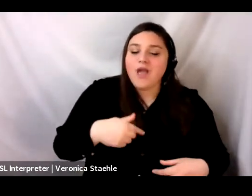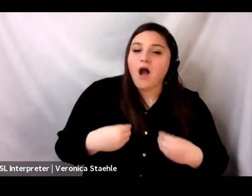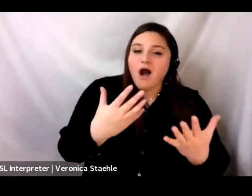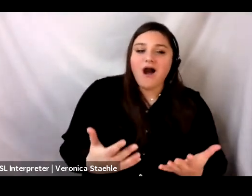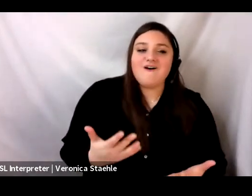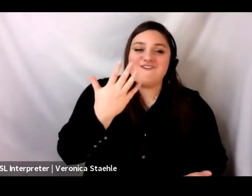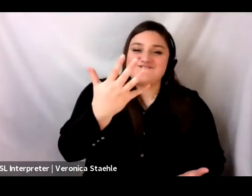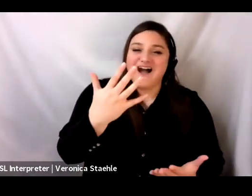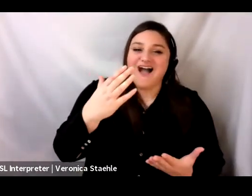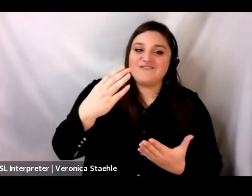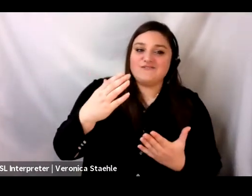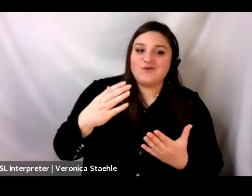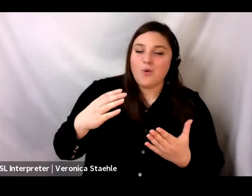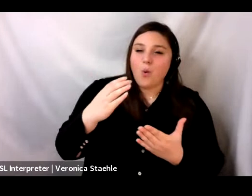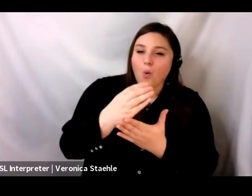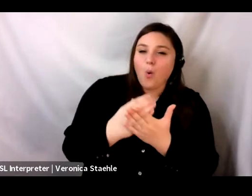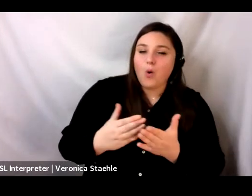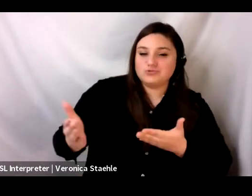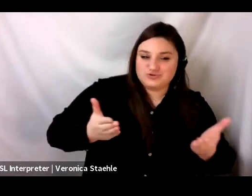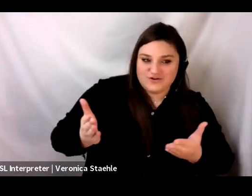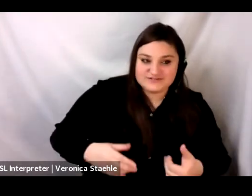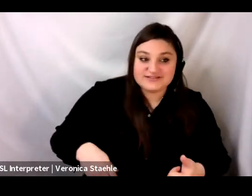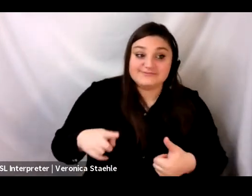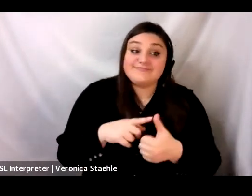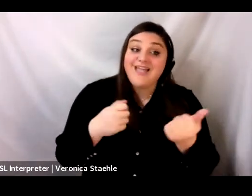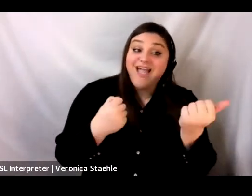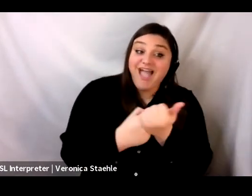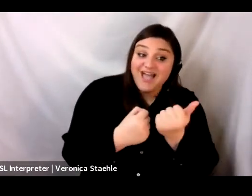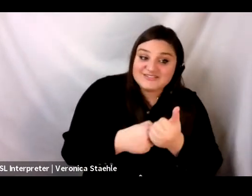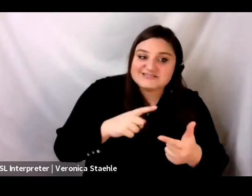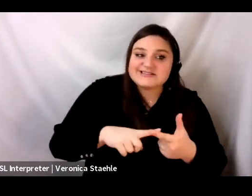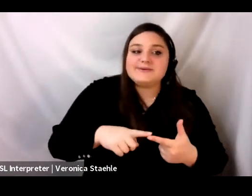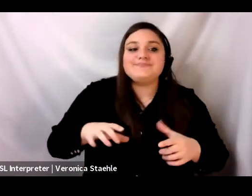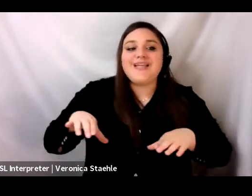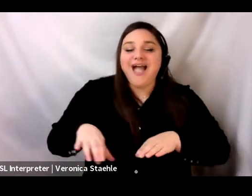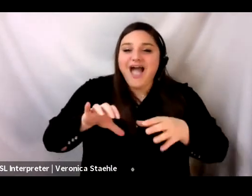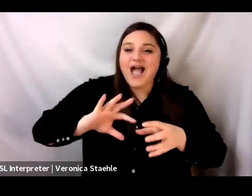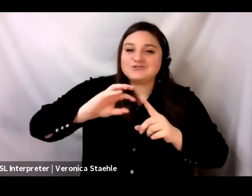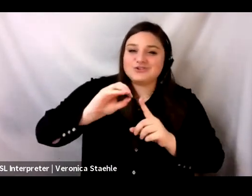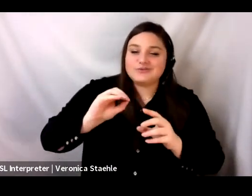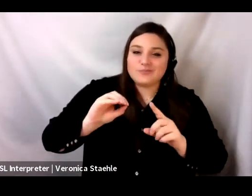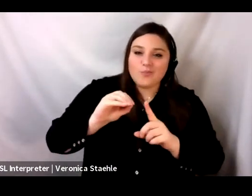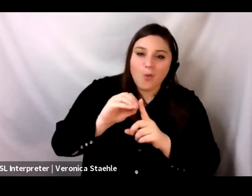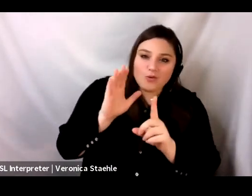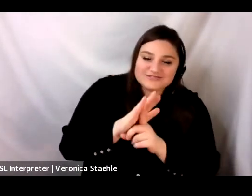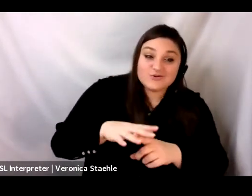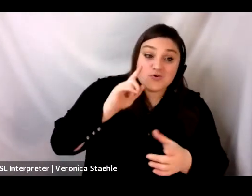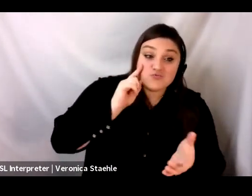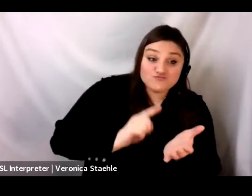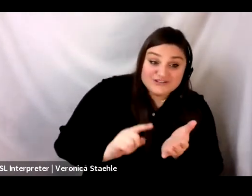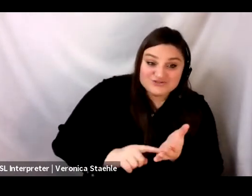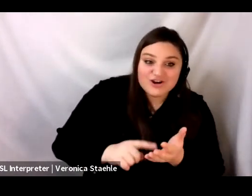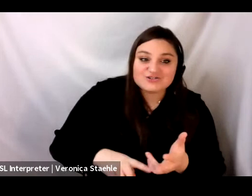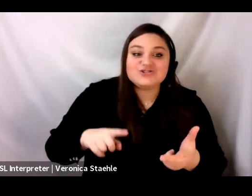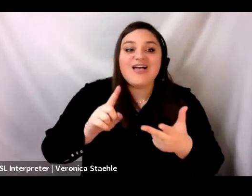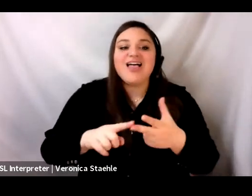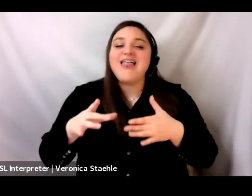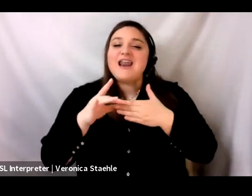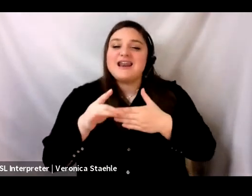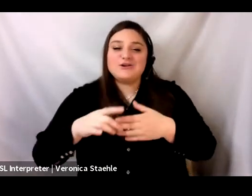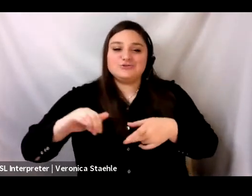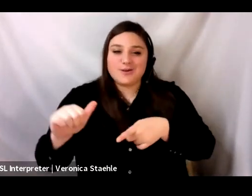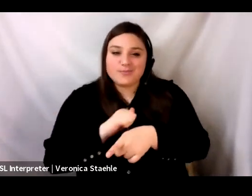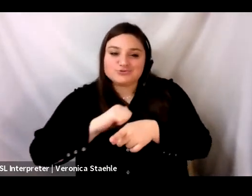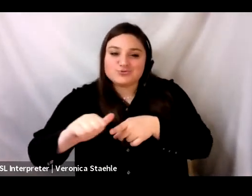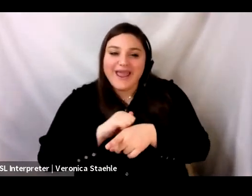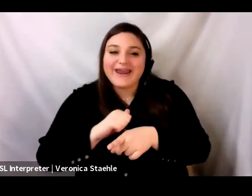advocacy, action-oriented research, leadership training and convening, technological resources through our website,